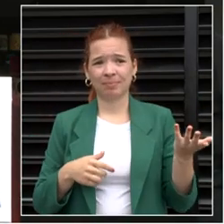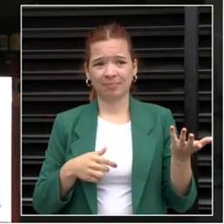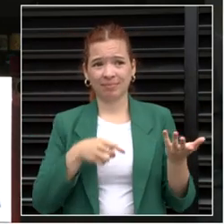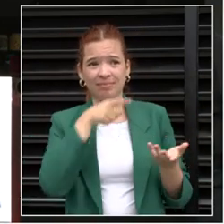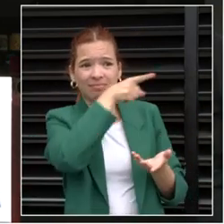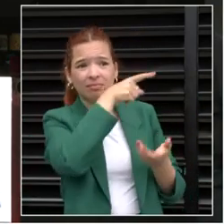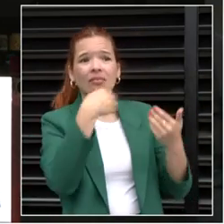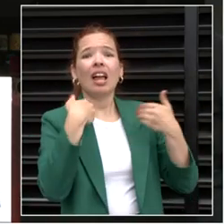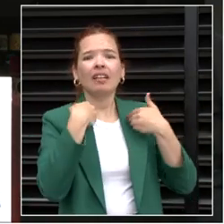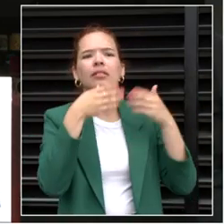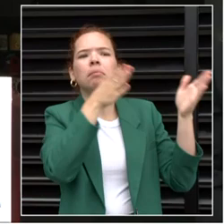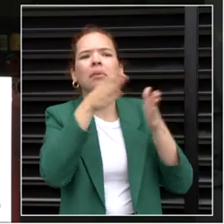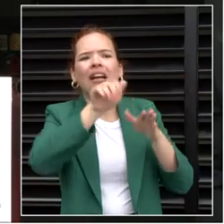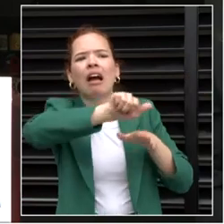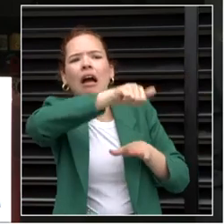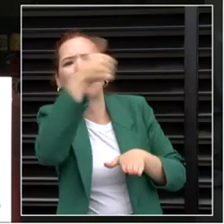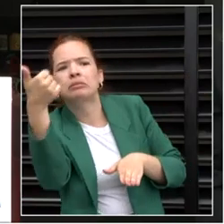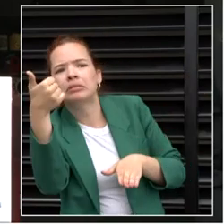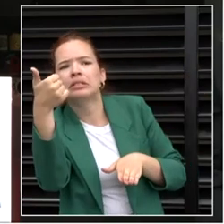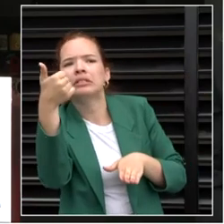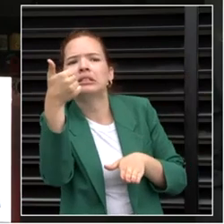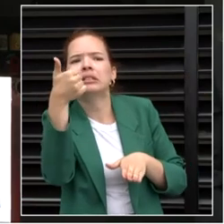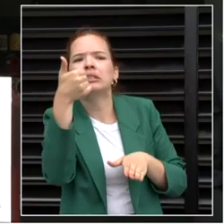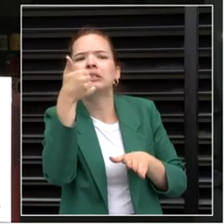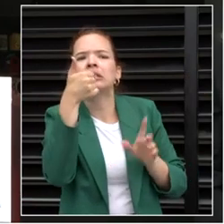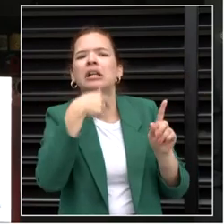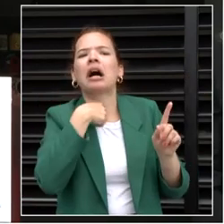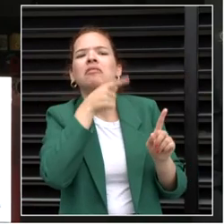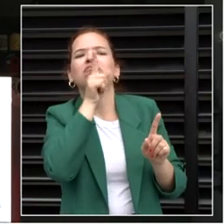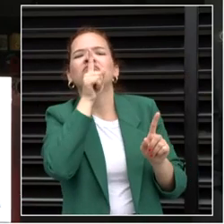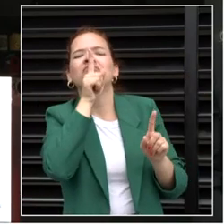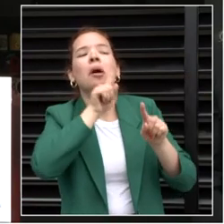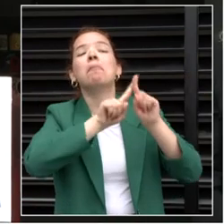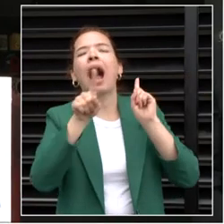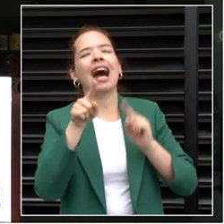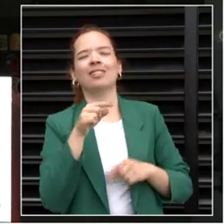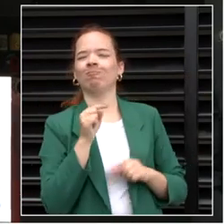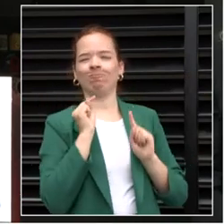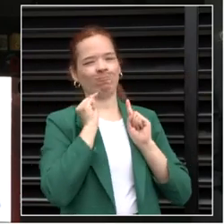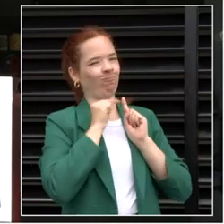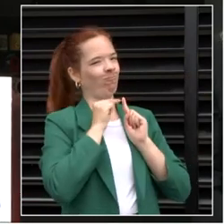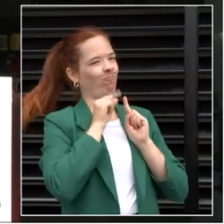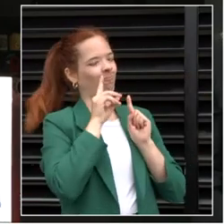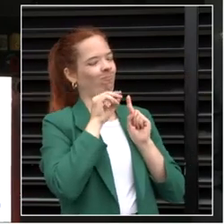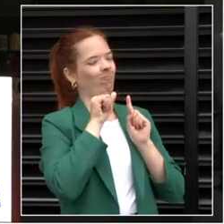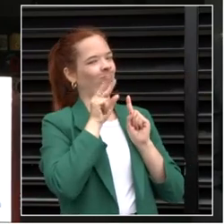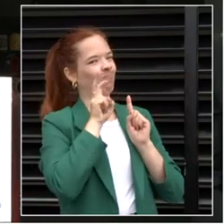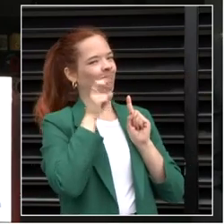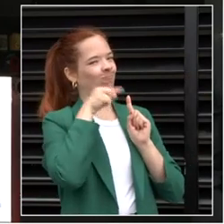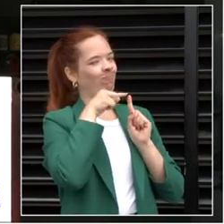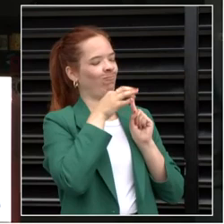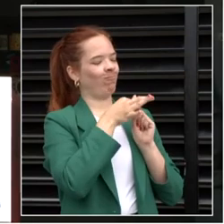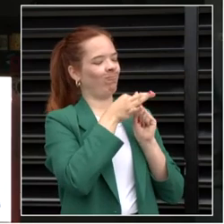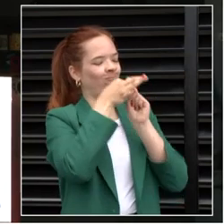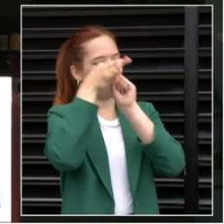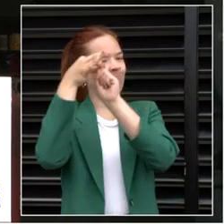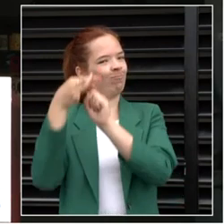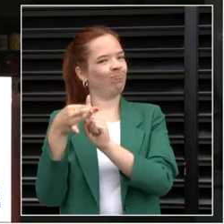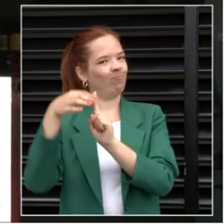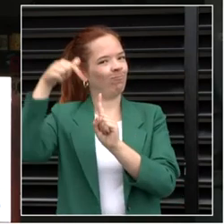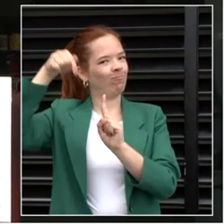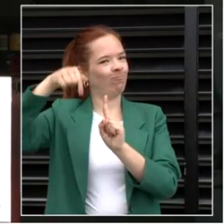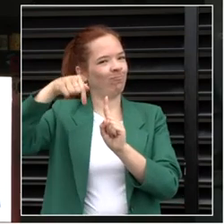we were overseas, and I get a phone call at dinner, and it's from Dave's agency, and they said, you're